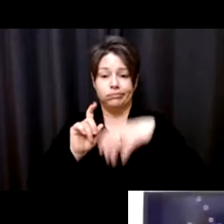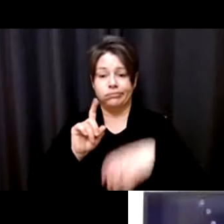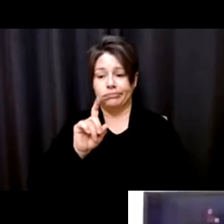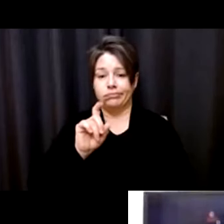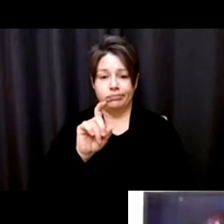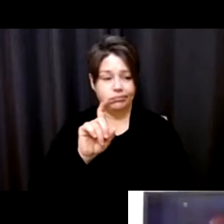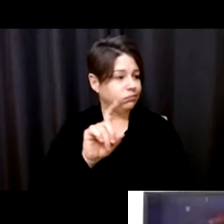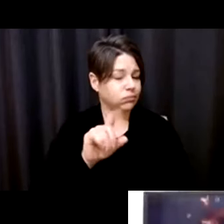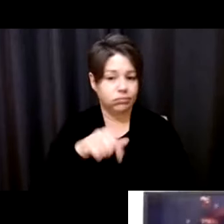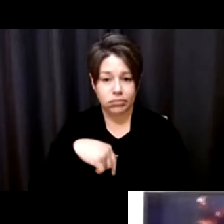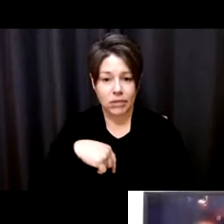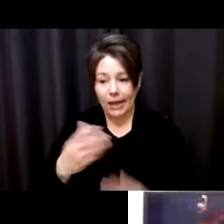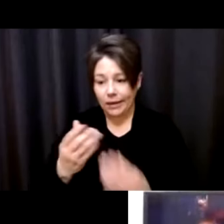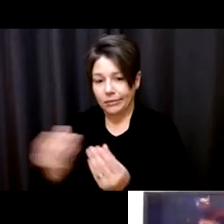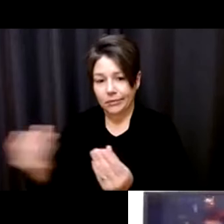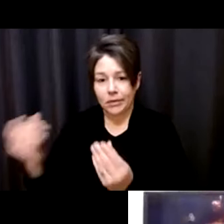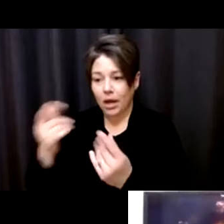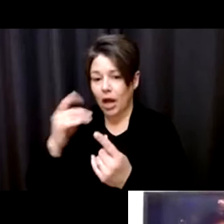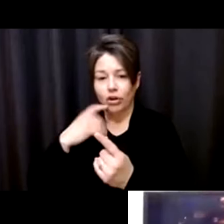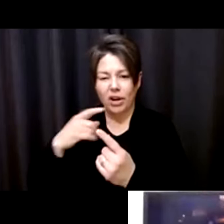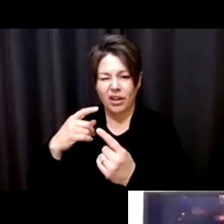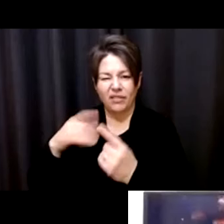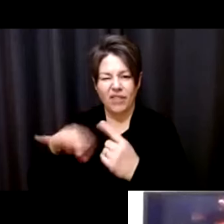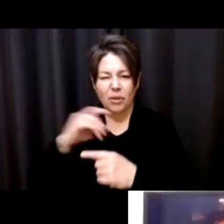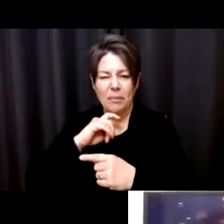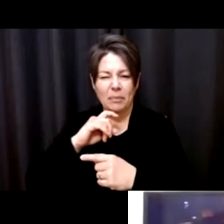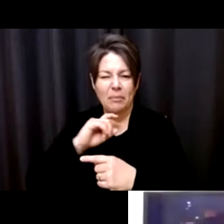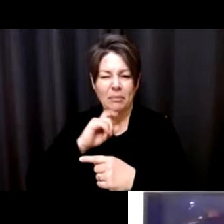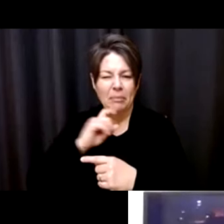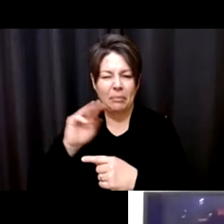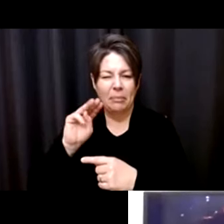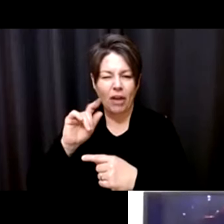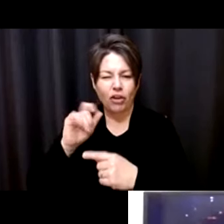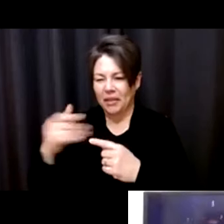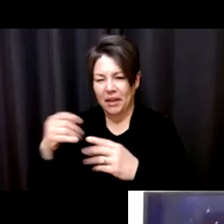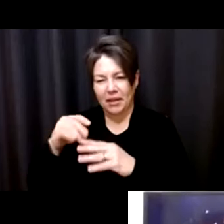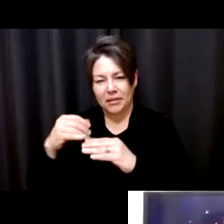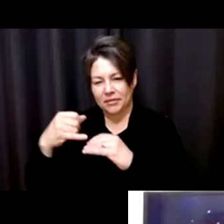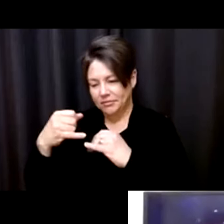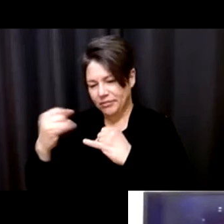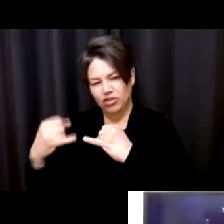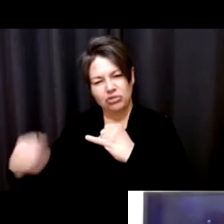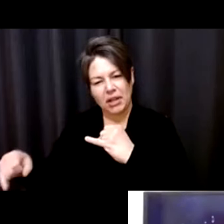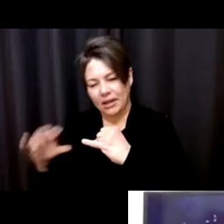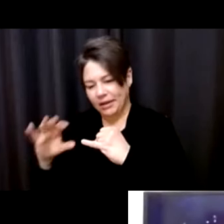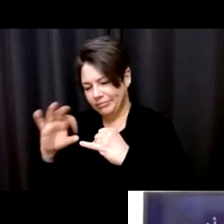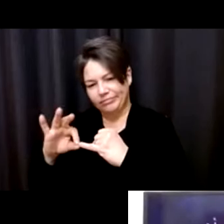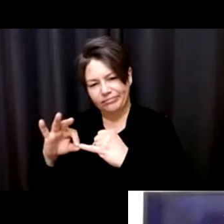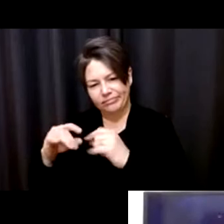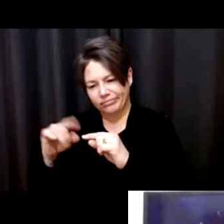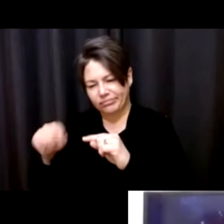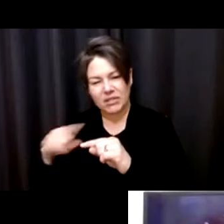thing in the gutter with strings coming off it. Mm-hmm. So it had broken off of something. But it wasn't